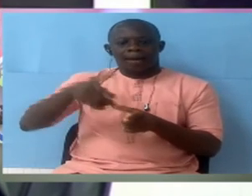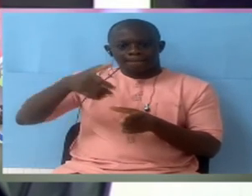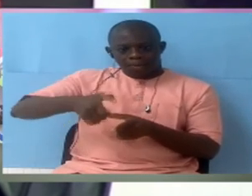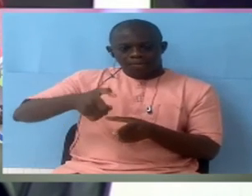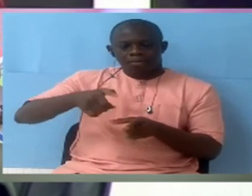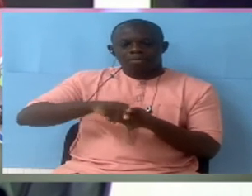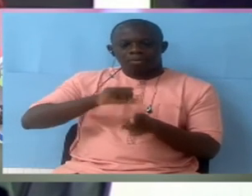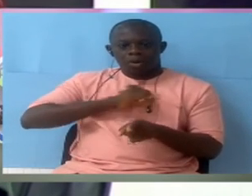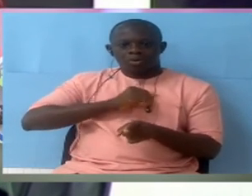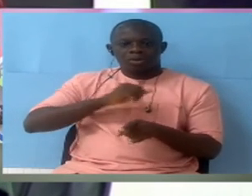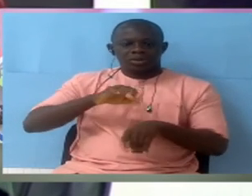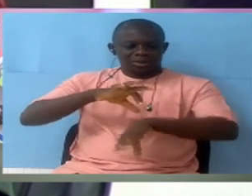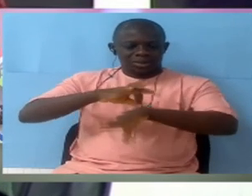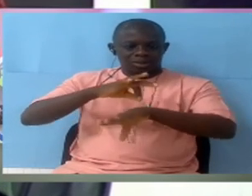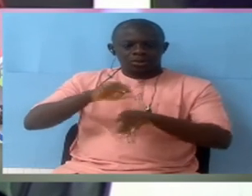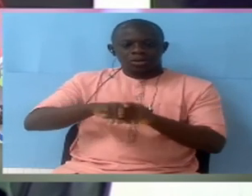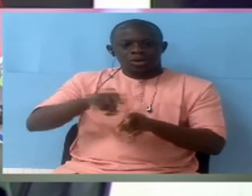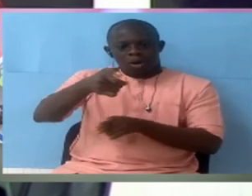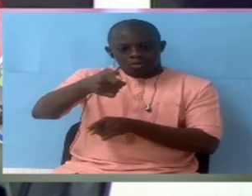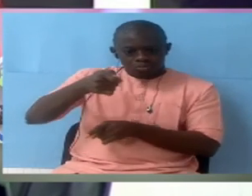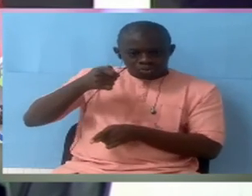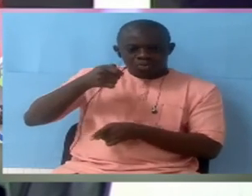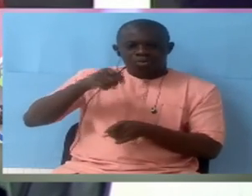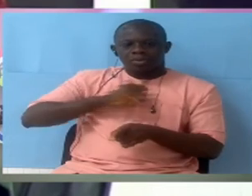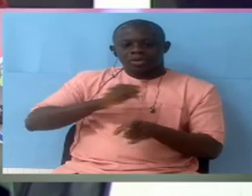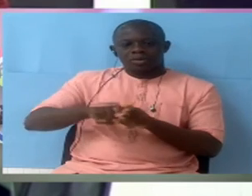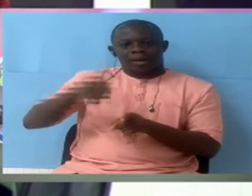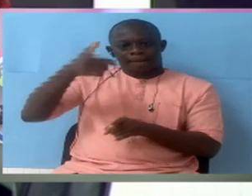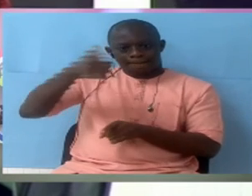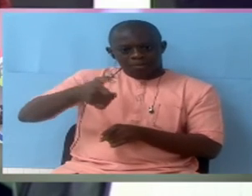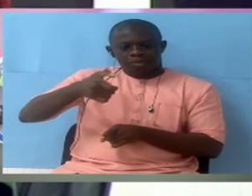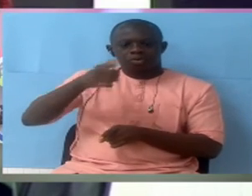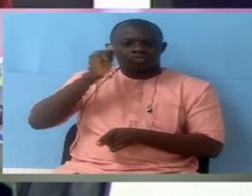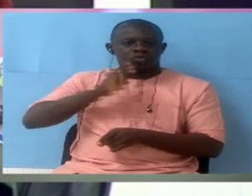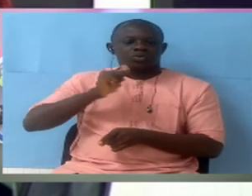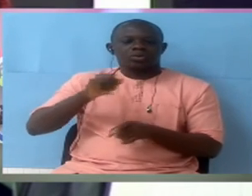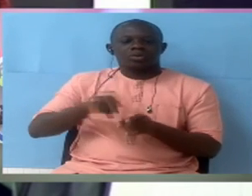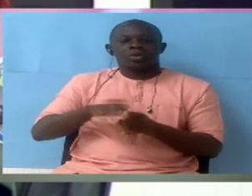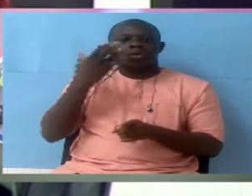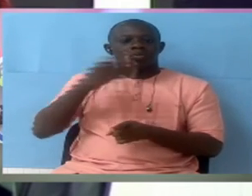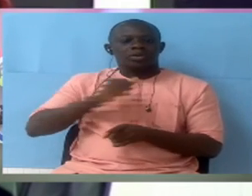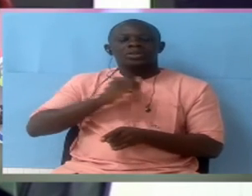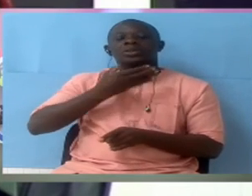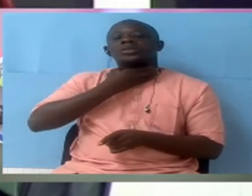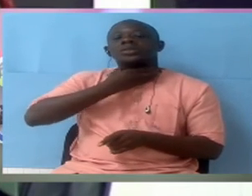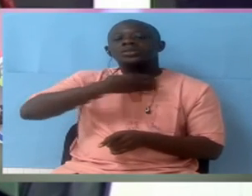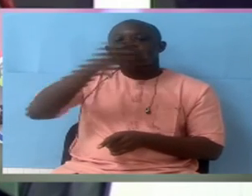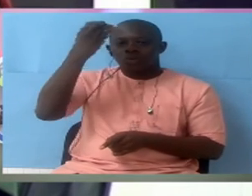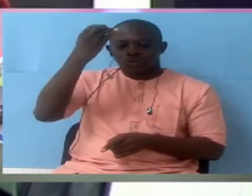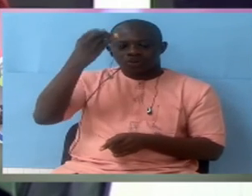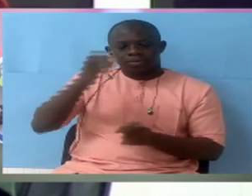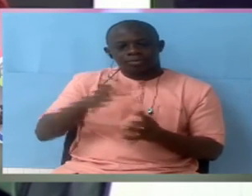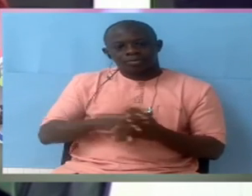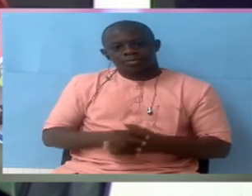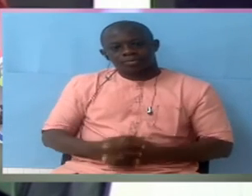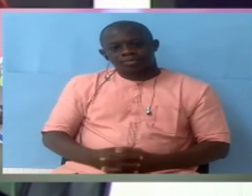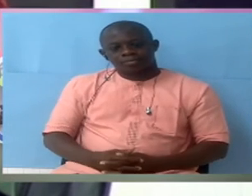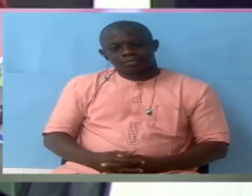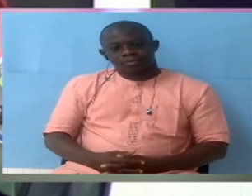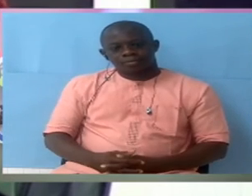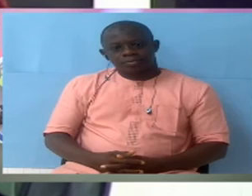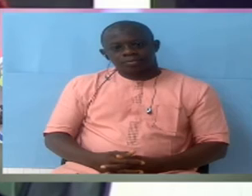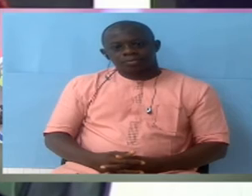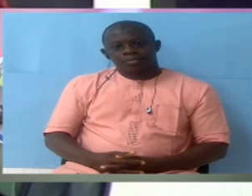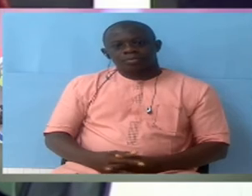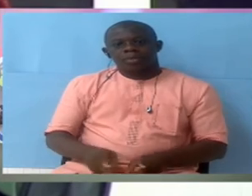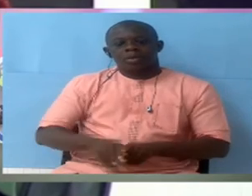derby, the coacher. But when I yell. Why bama you ho? He